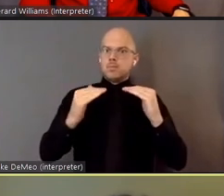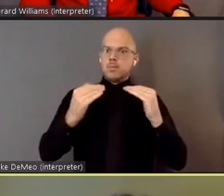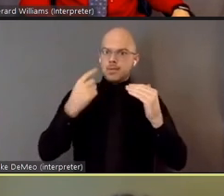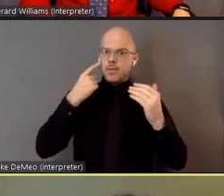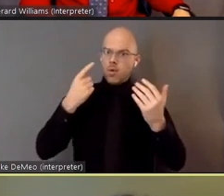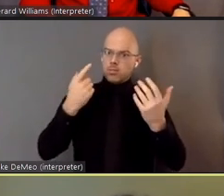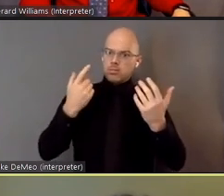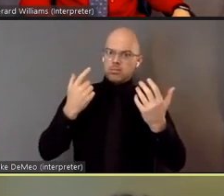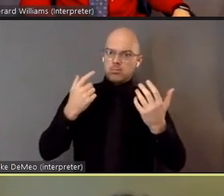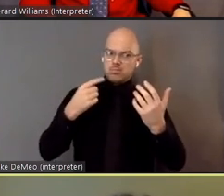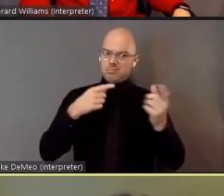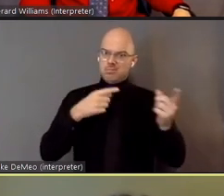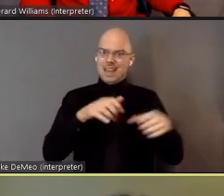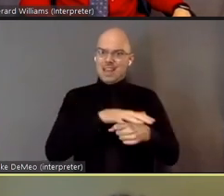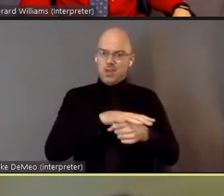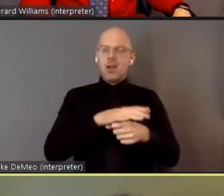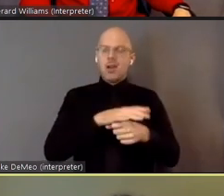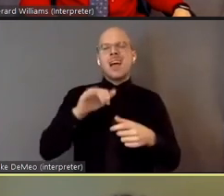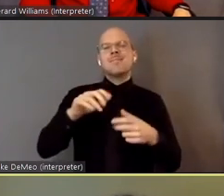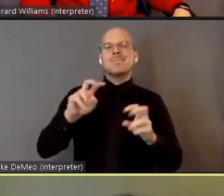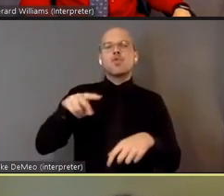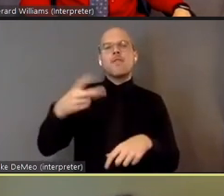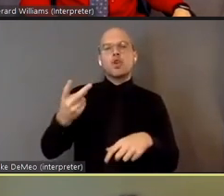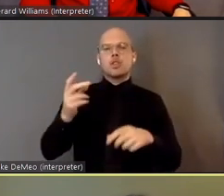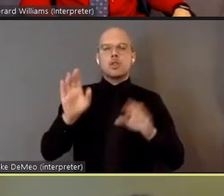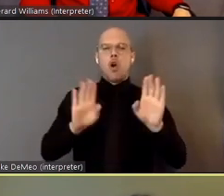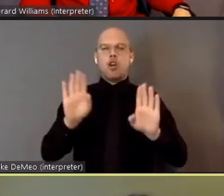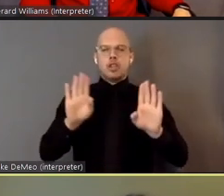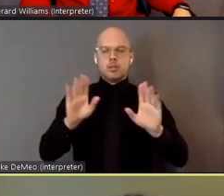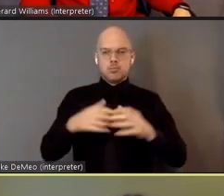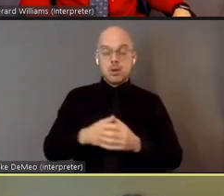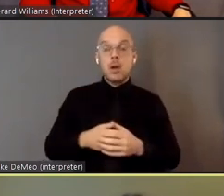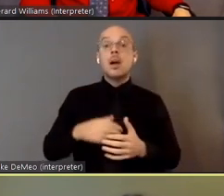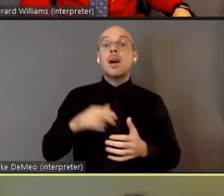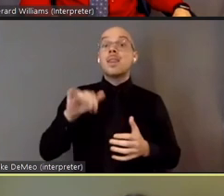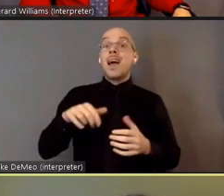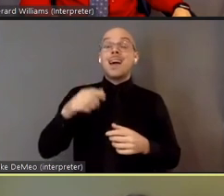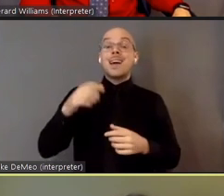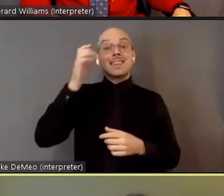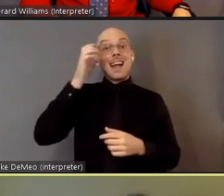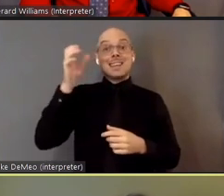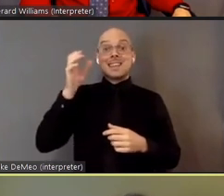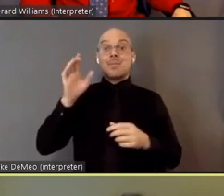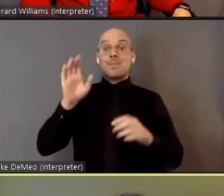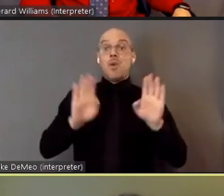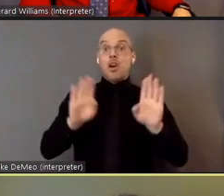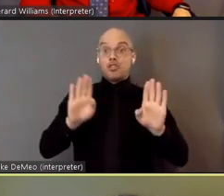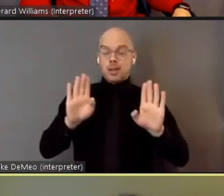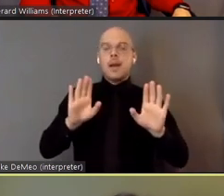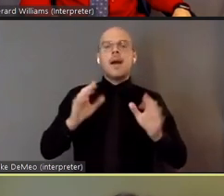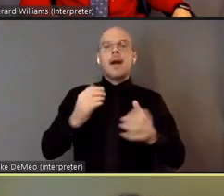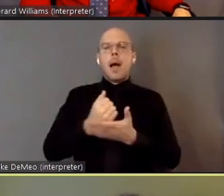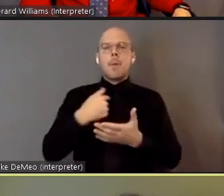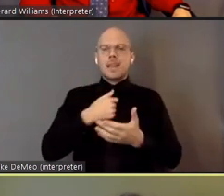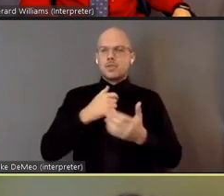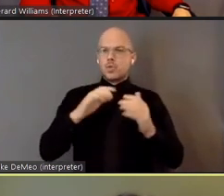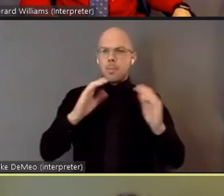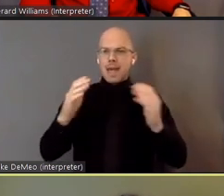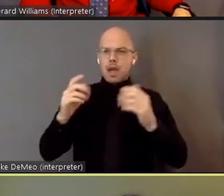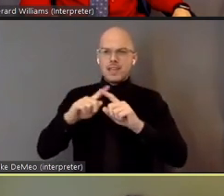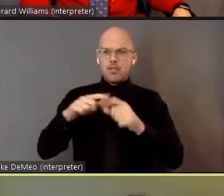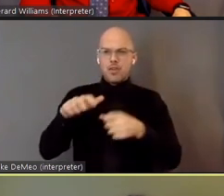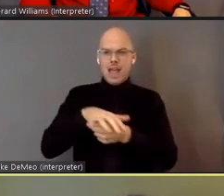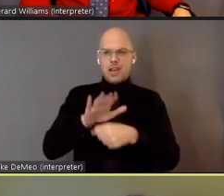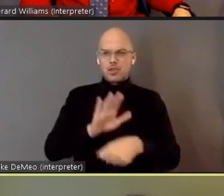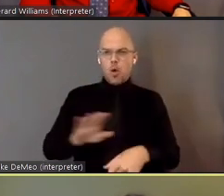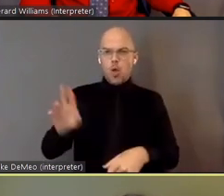auction. And so reverse auction helps us to compare bids in different areas throughout the country